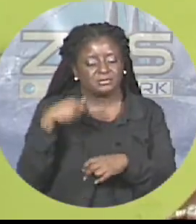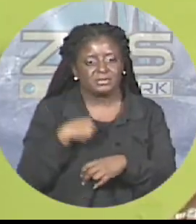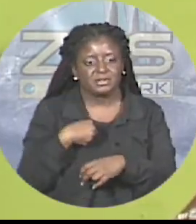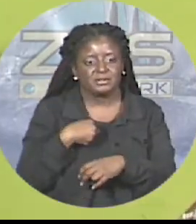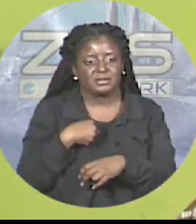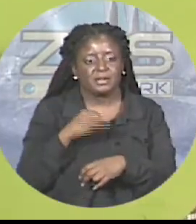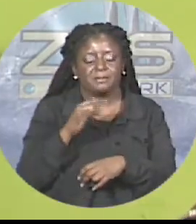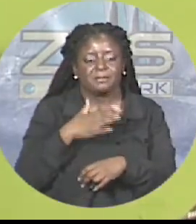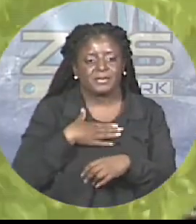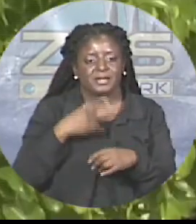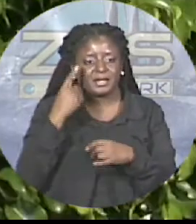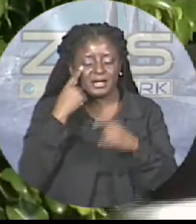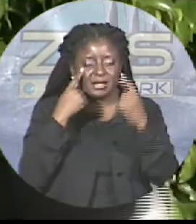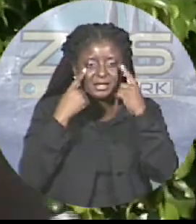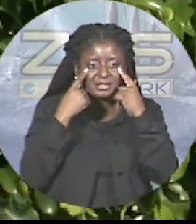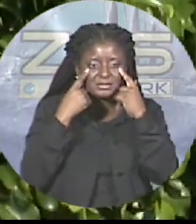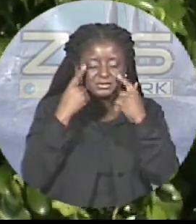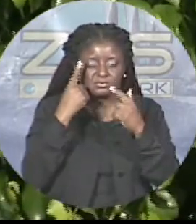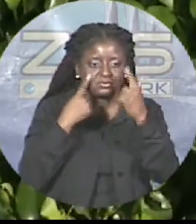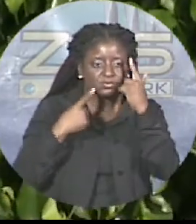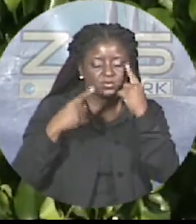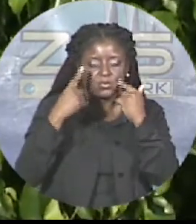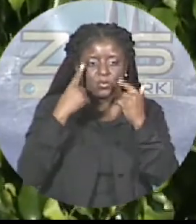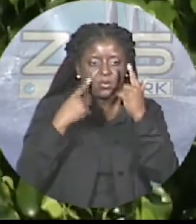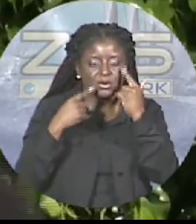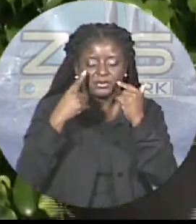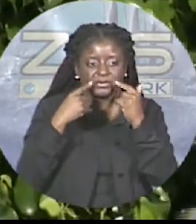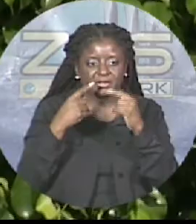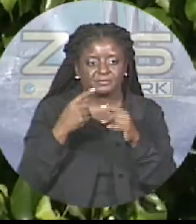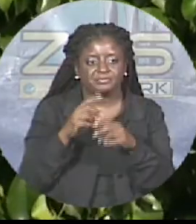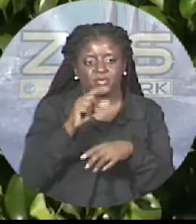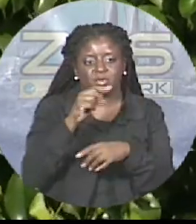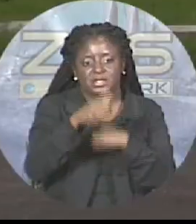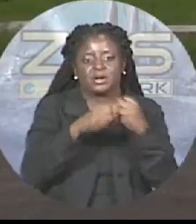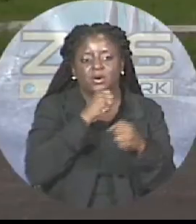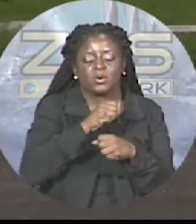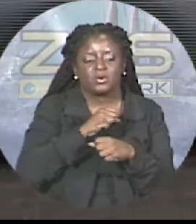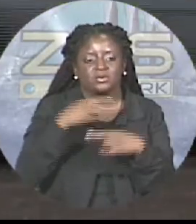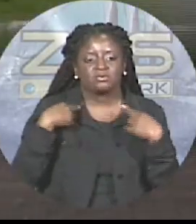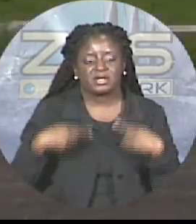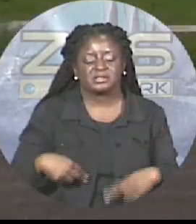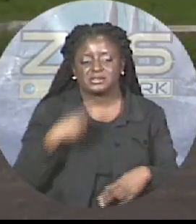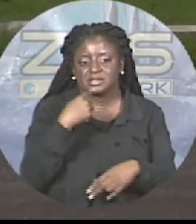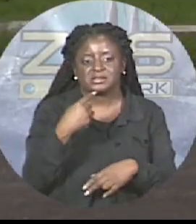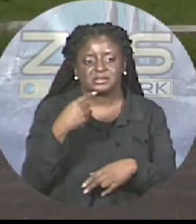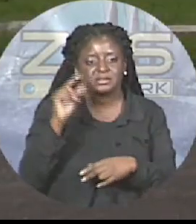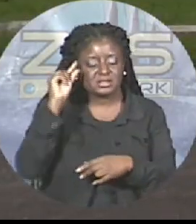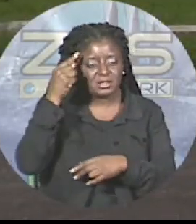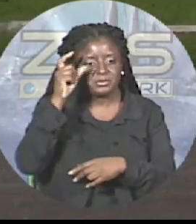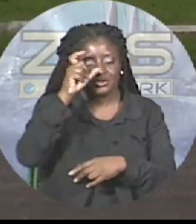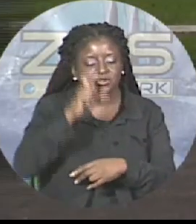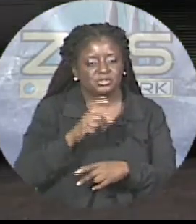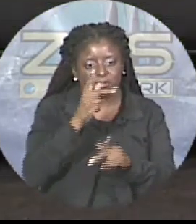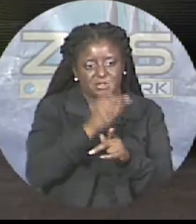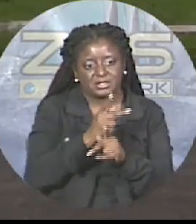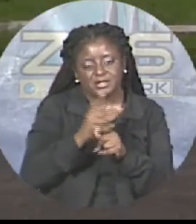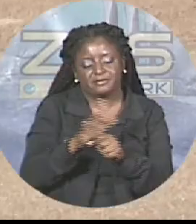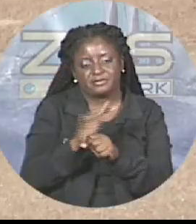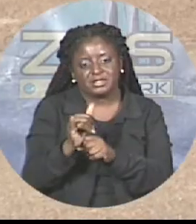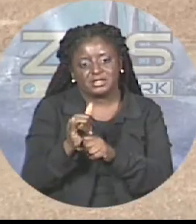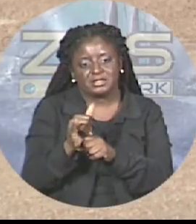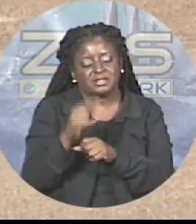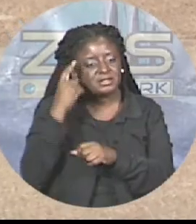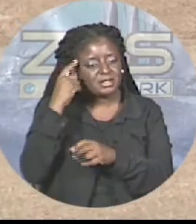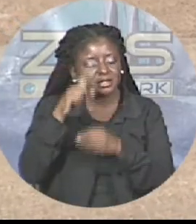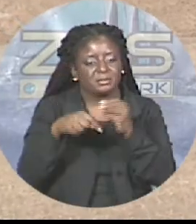water from the smoke now. 20-year Jubilee Gardens resident Dwight Stubbs says the government should carefully consider either relocating